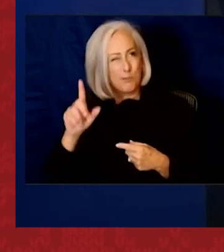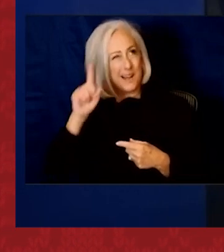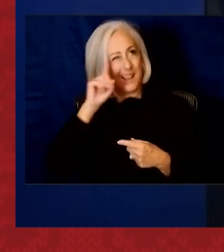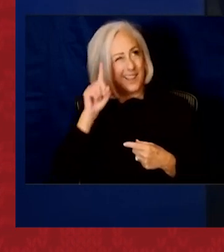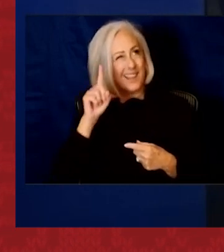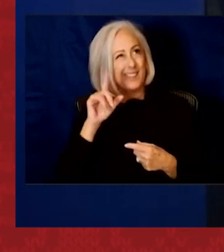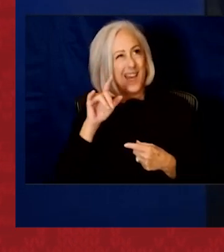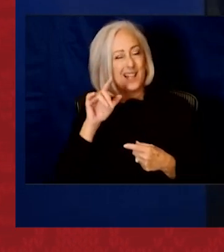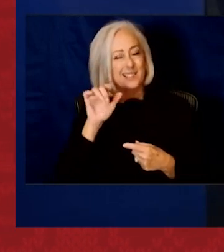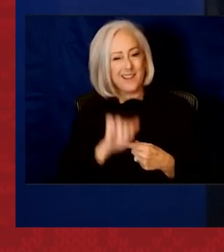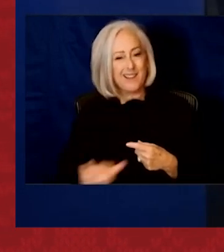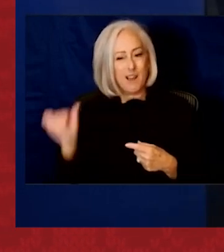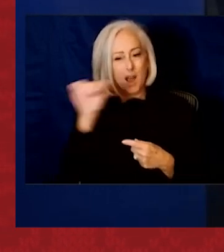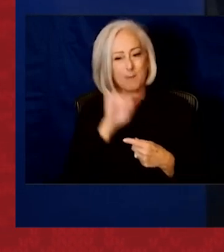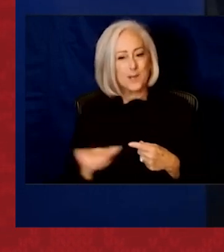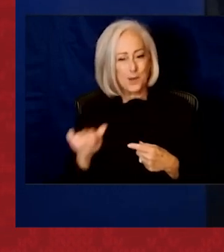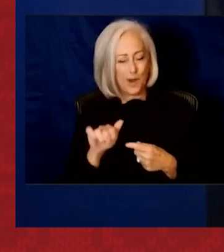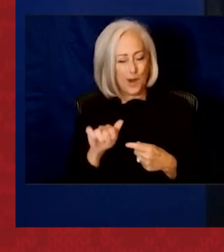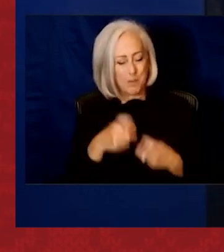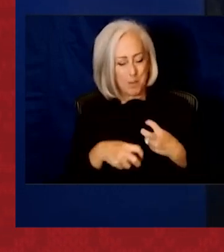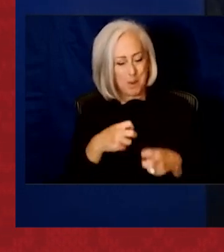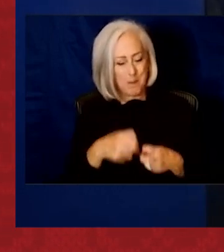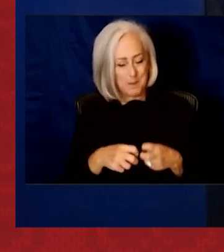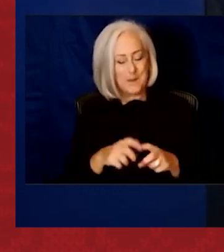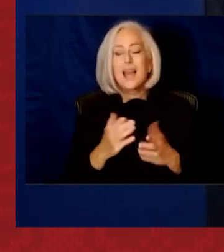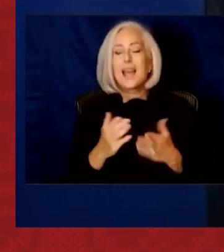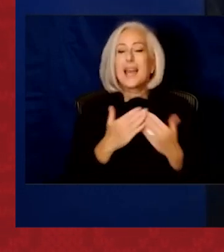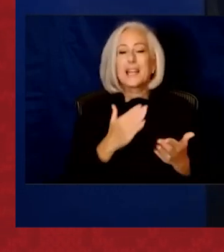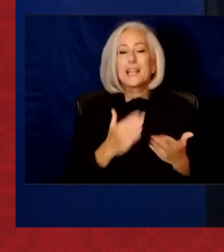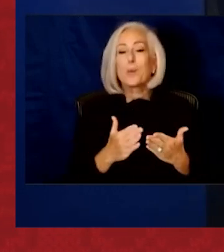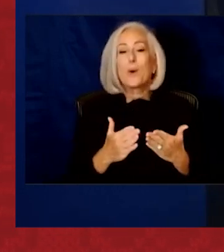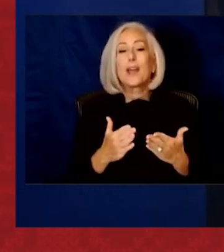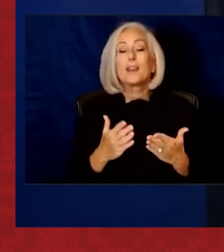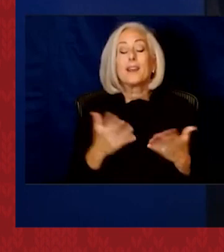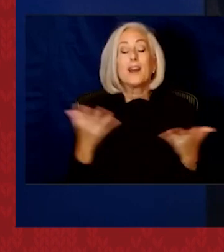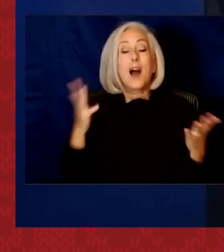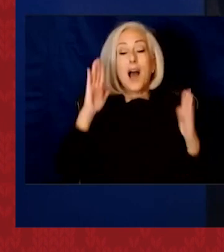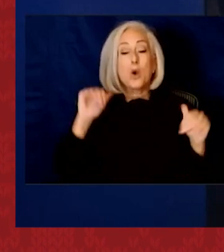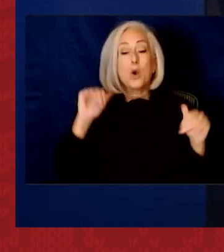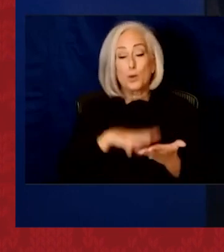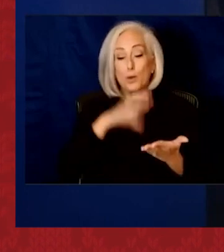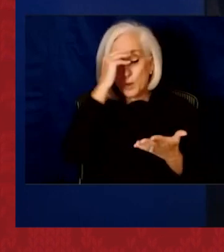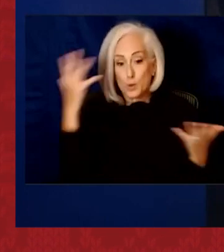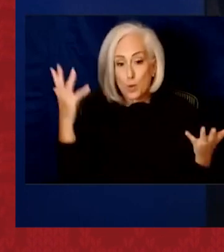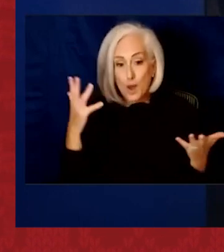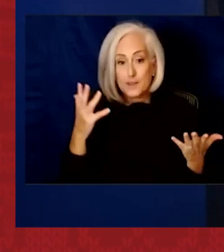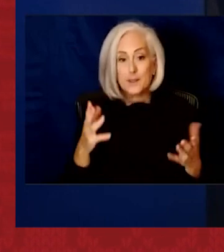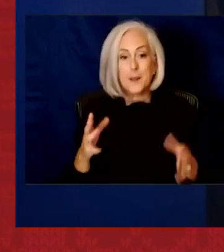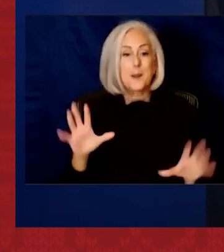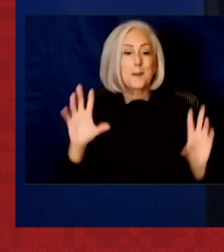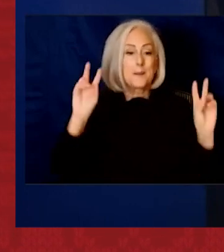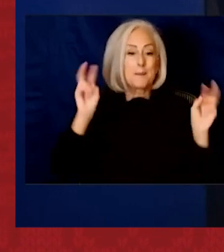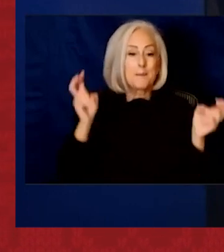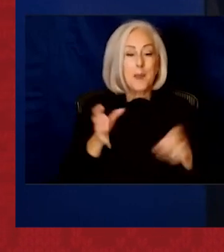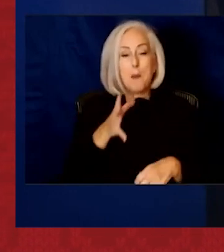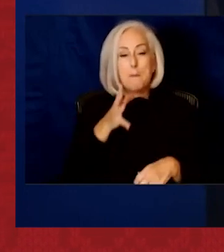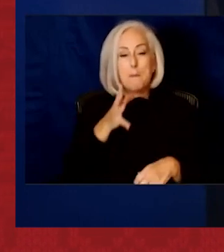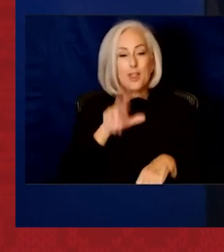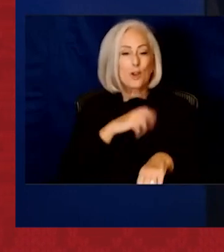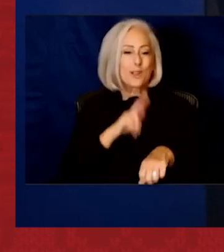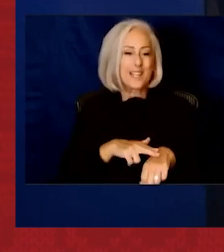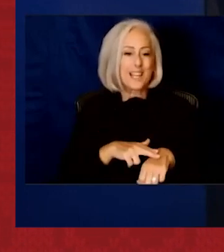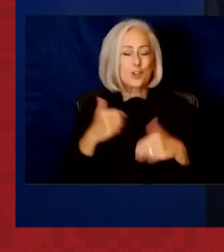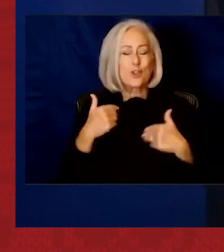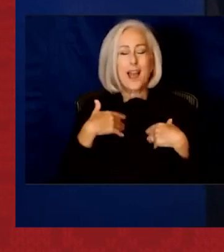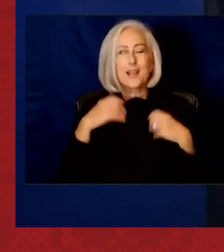so I think I could deny it. But at the end of the day, what I hope you take away from this program is this. Mother Nature is full of wonderful surprises, and the best thing you